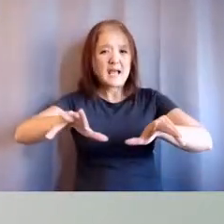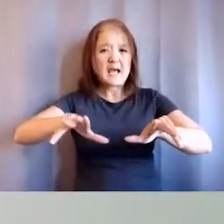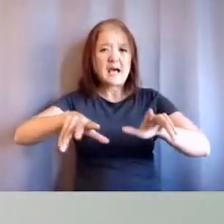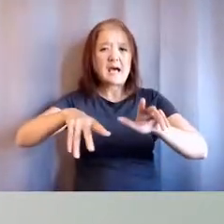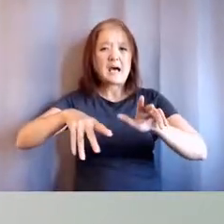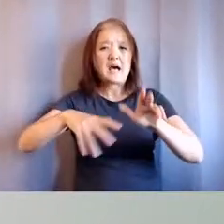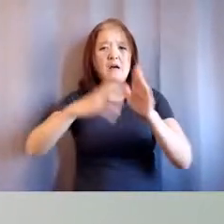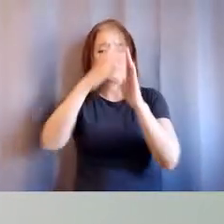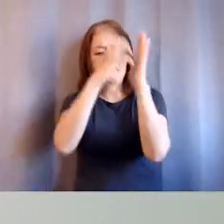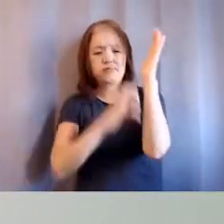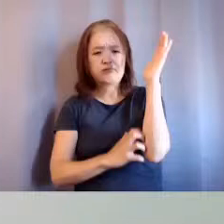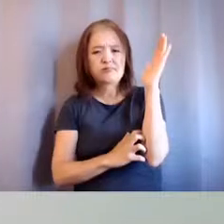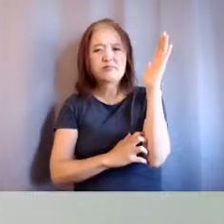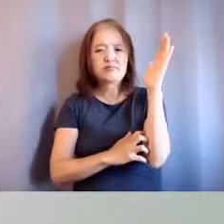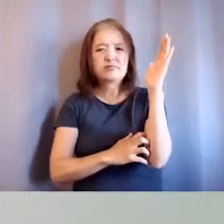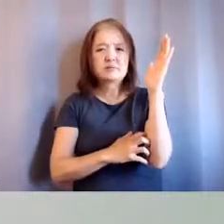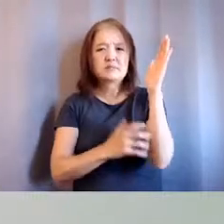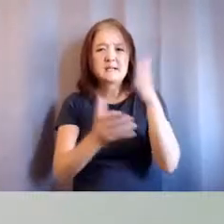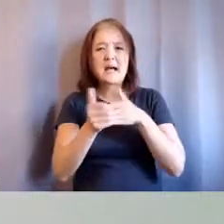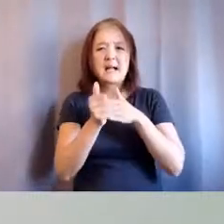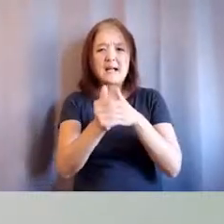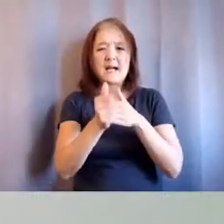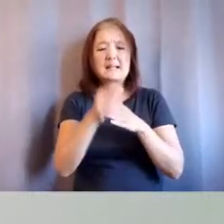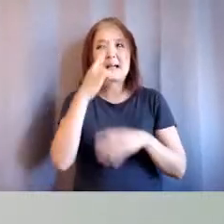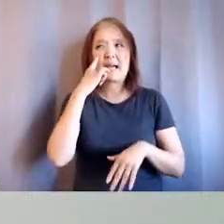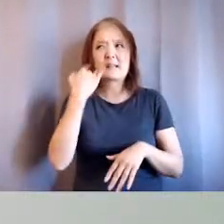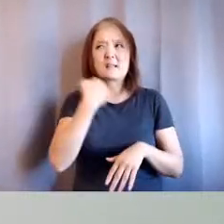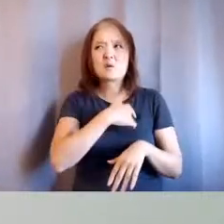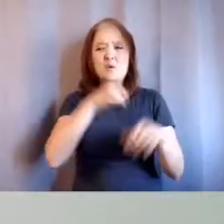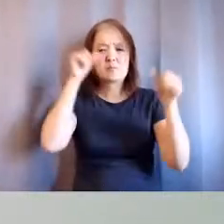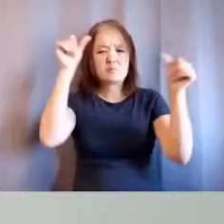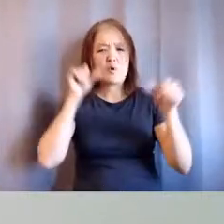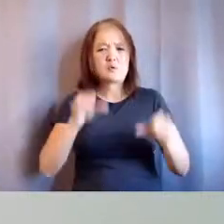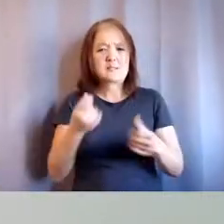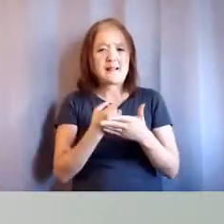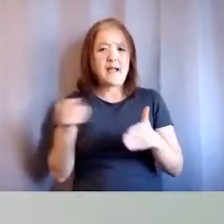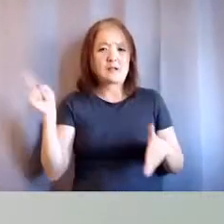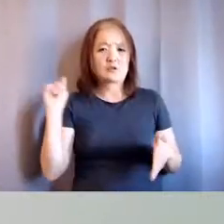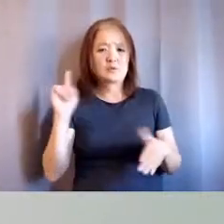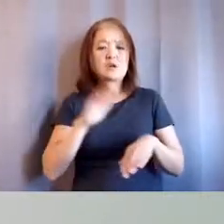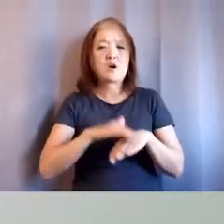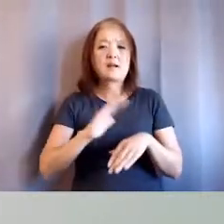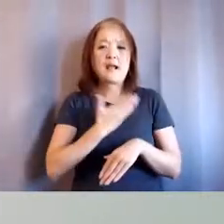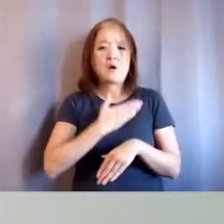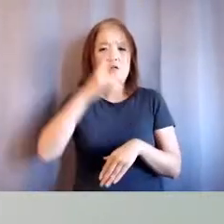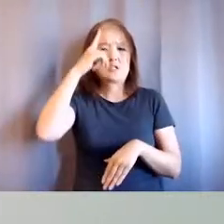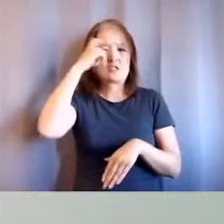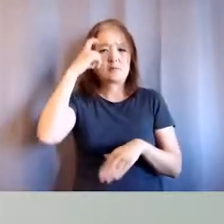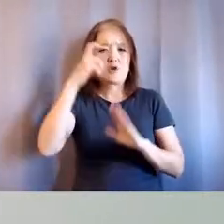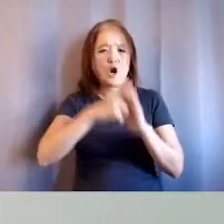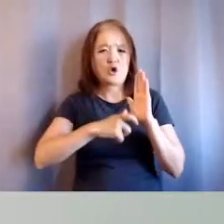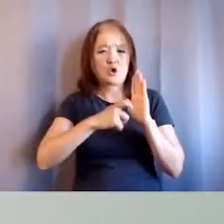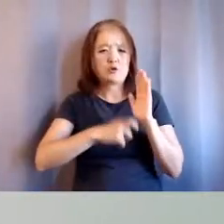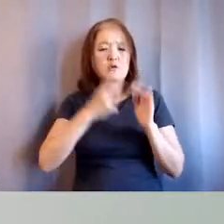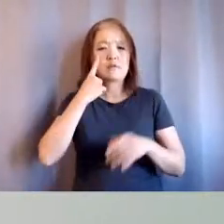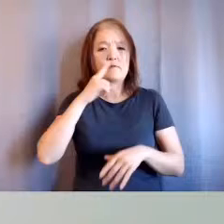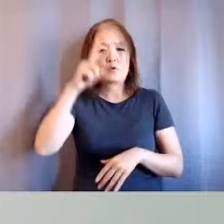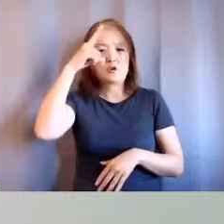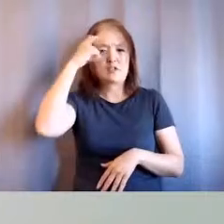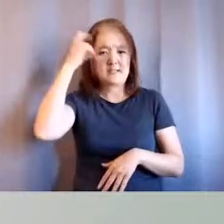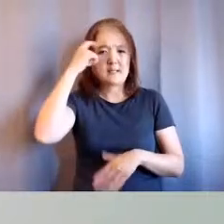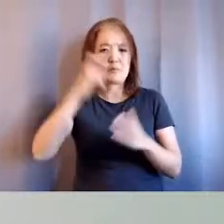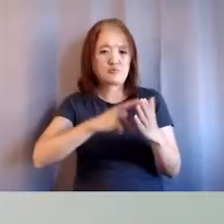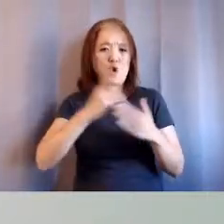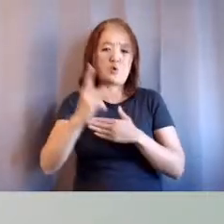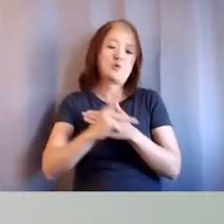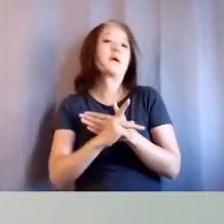we actually posted that, I believe that was last week, on our summer article for summer programs.